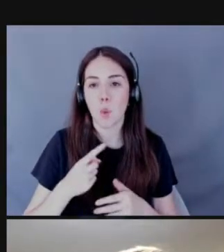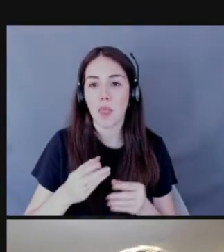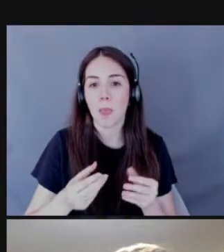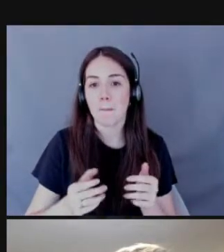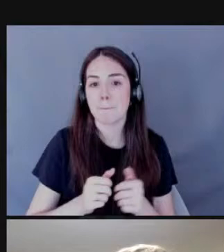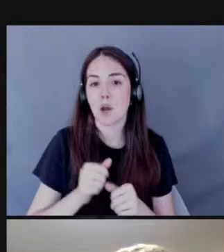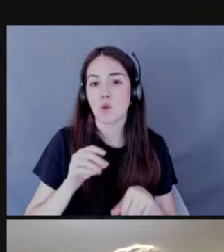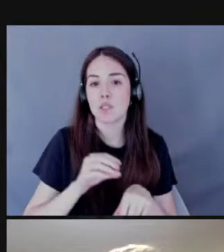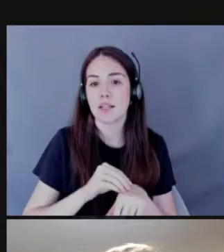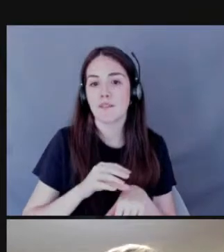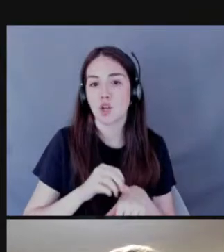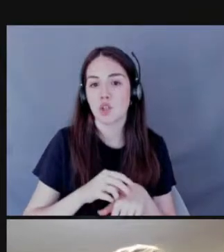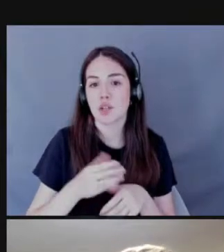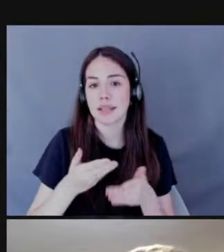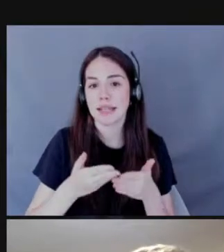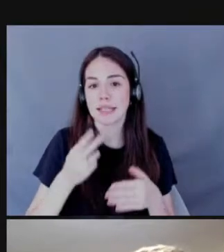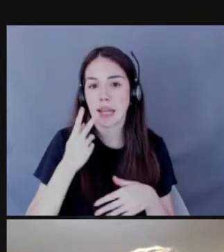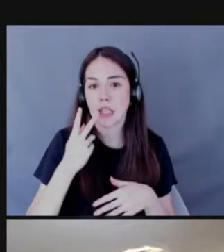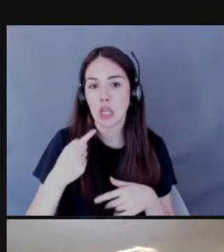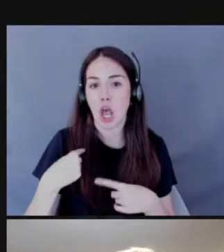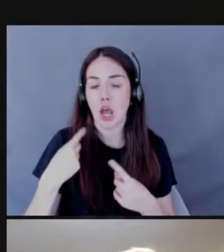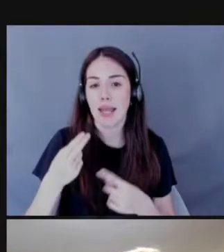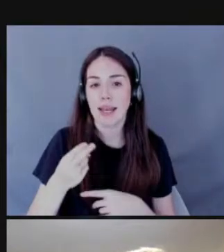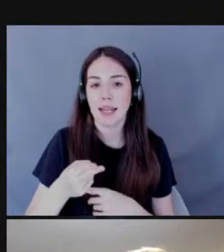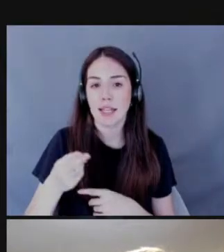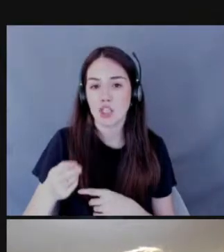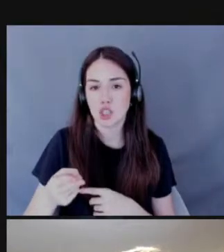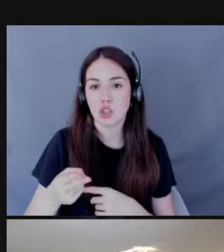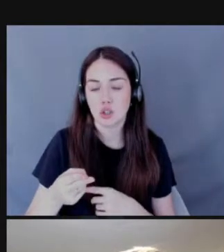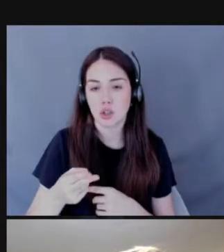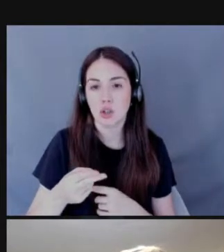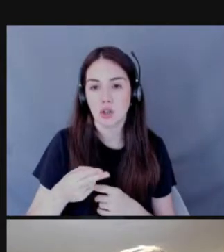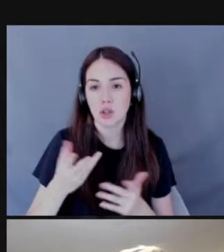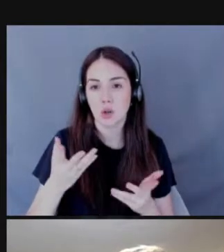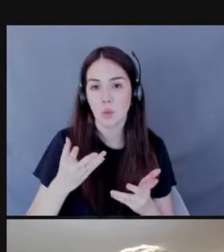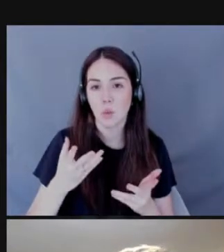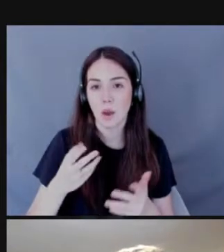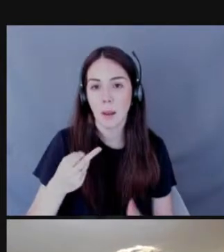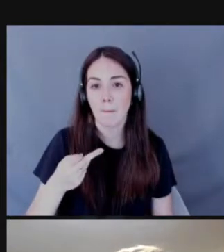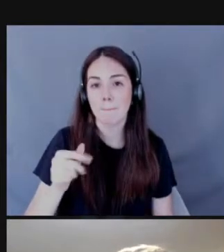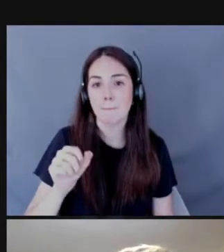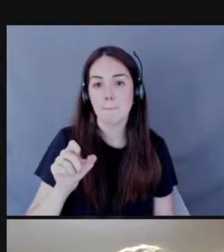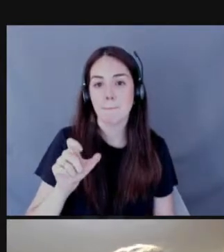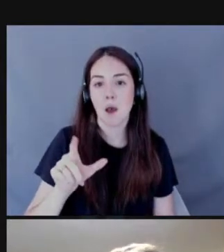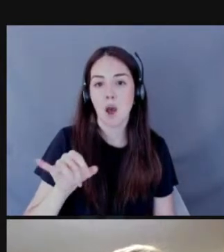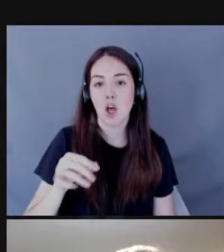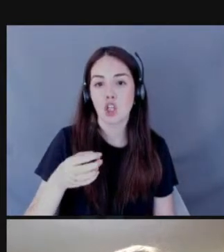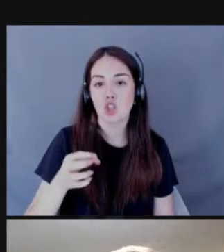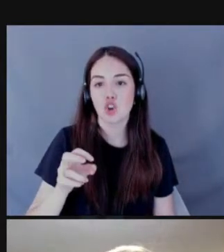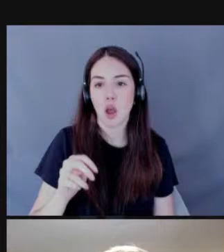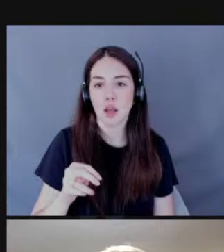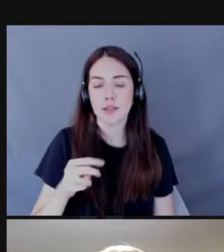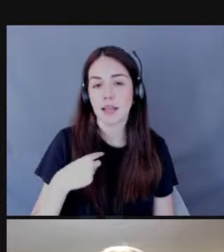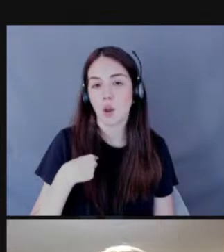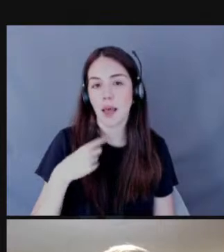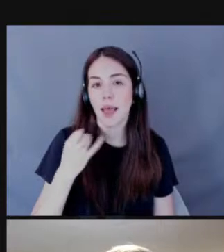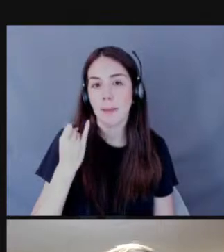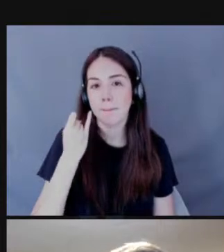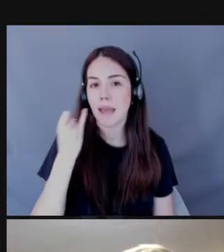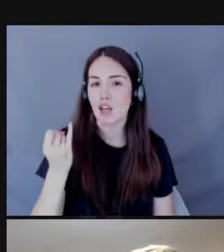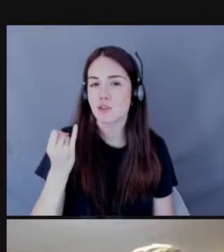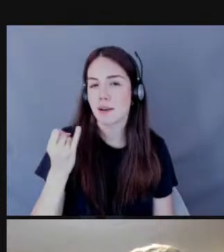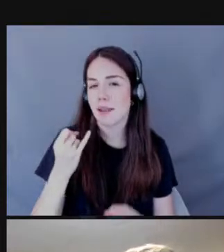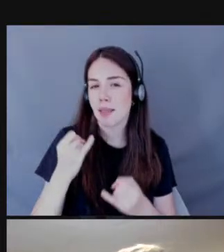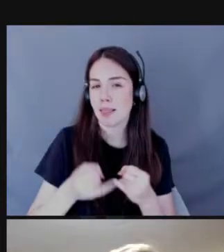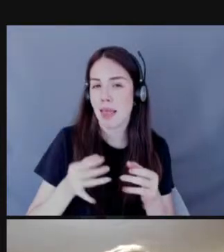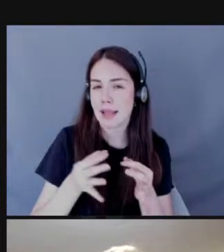I ever saw in history was Paul Johnson's I imagine it was the last sentence of the book. I don't know